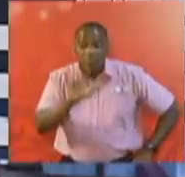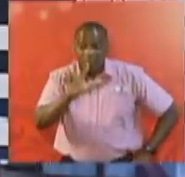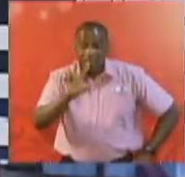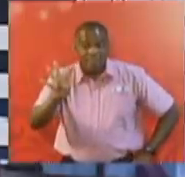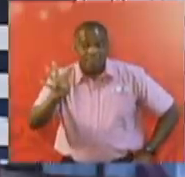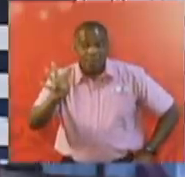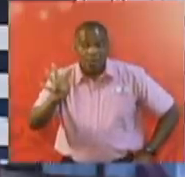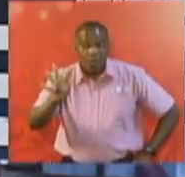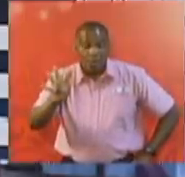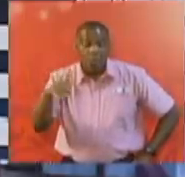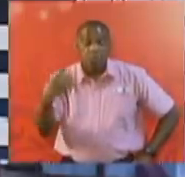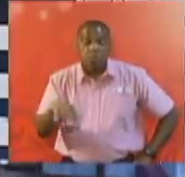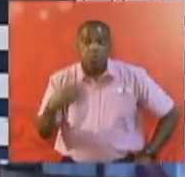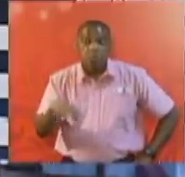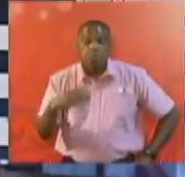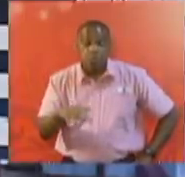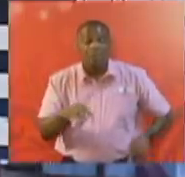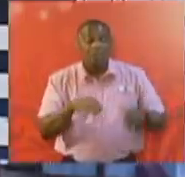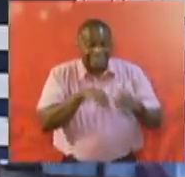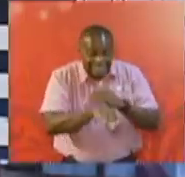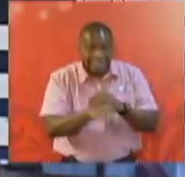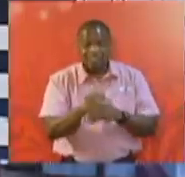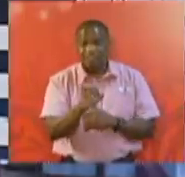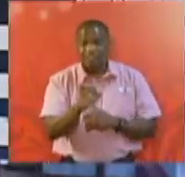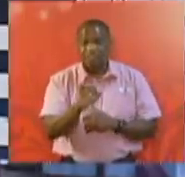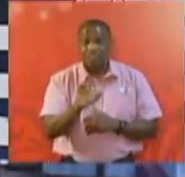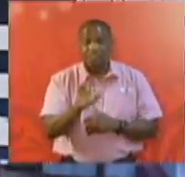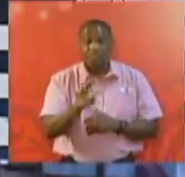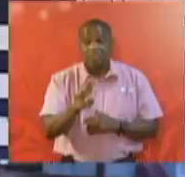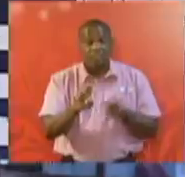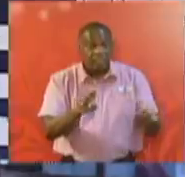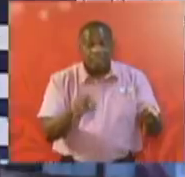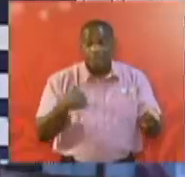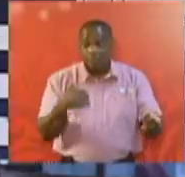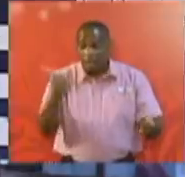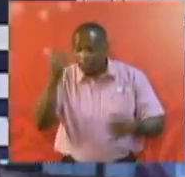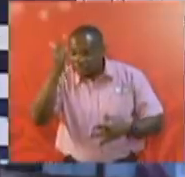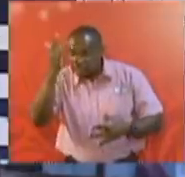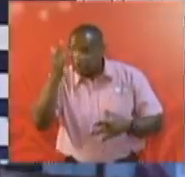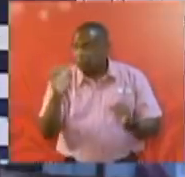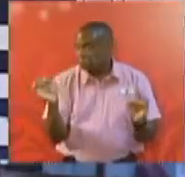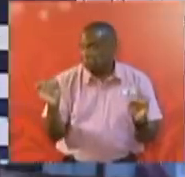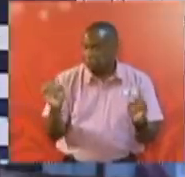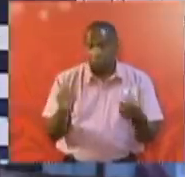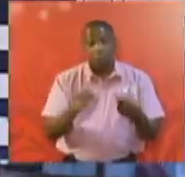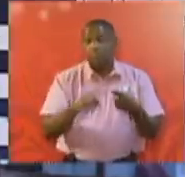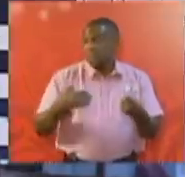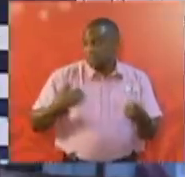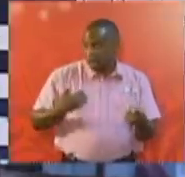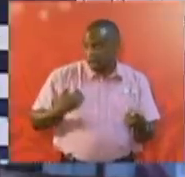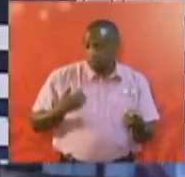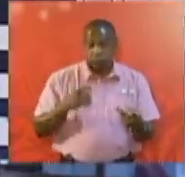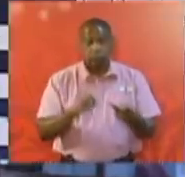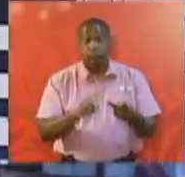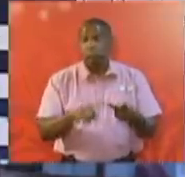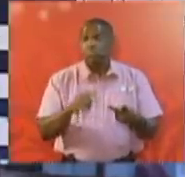succumbed in ICU. And you know what? He had no comorbidities. So he's young, no comorbidities. That means he has a